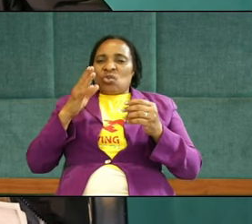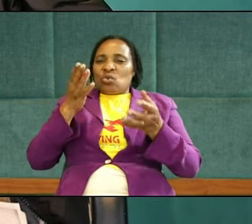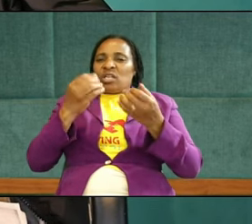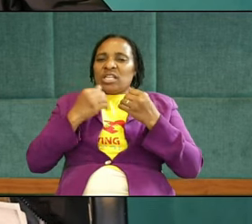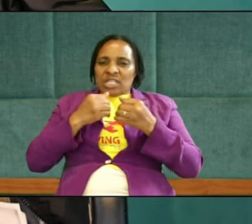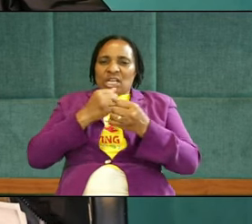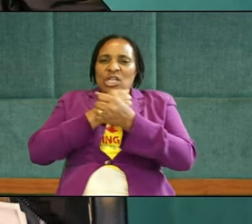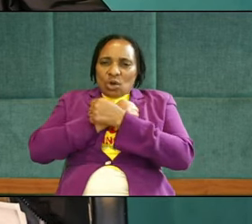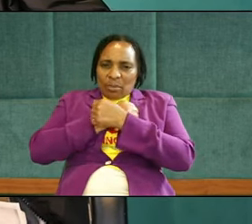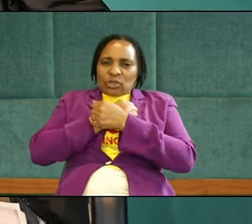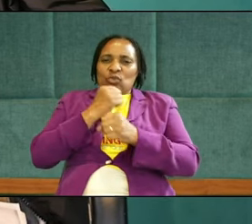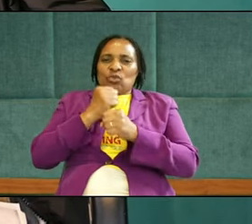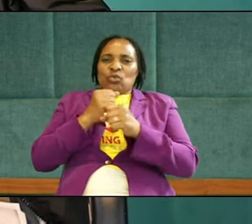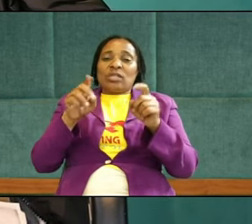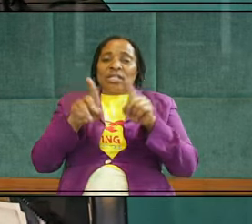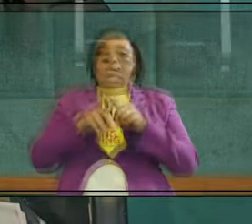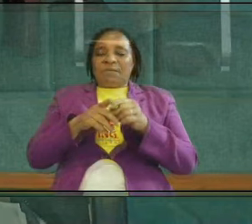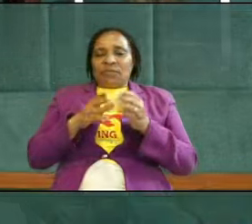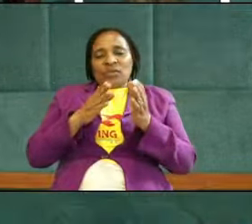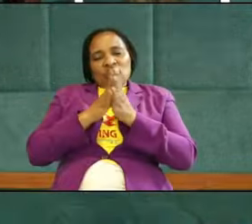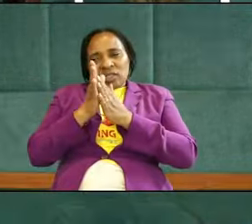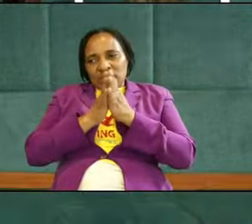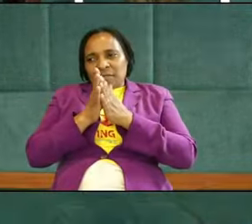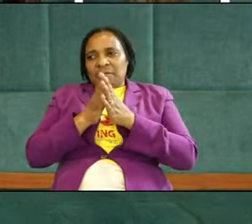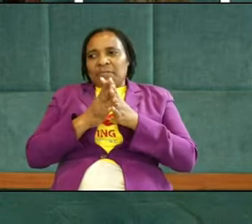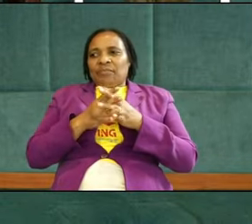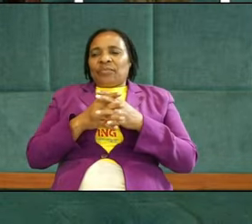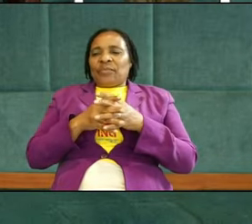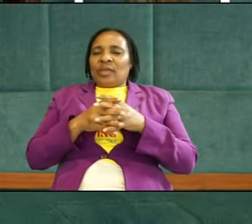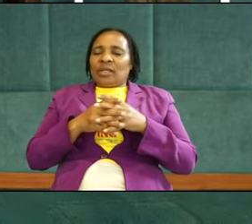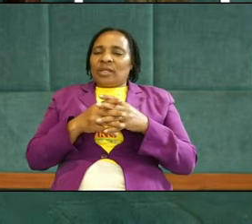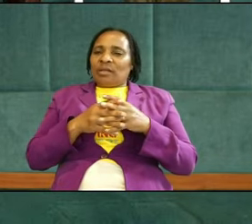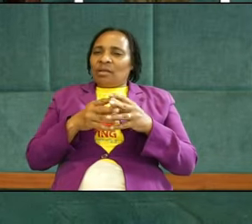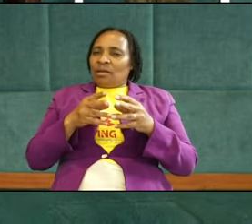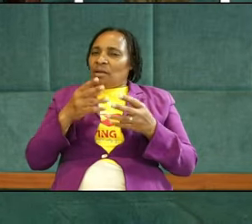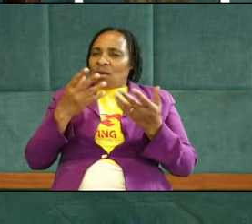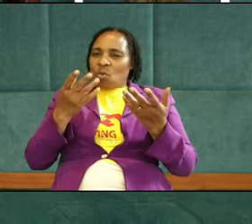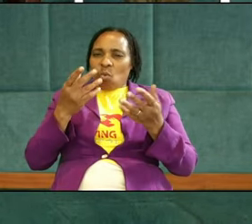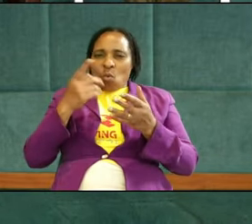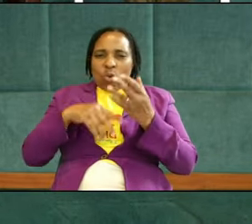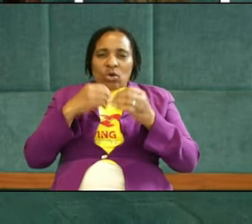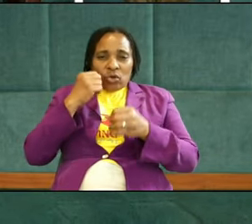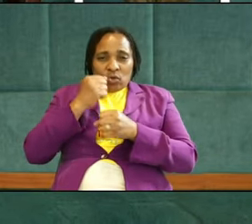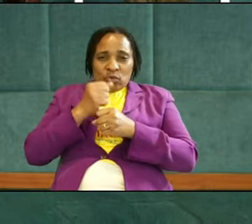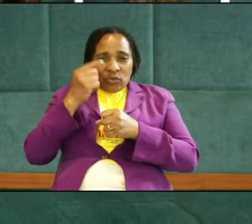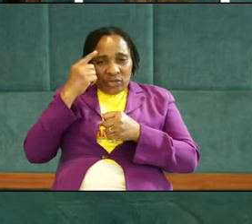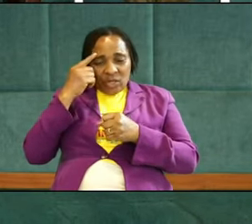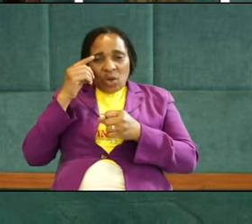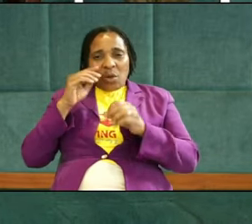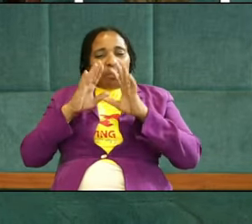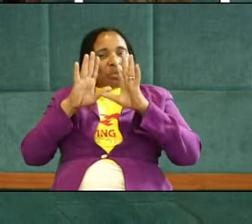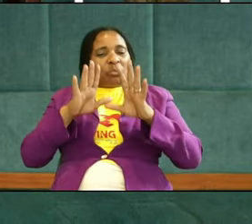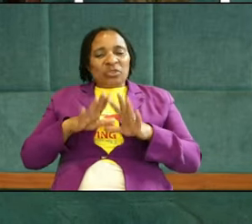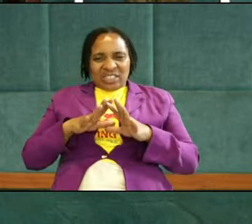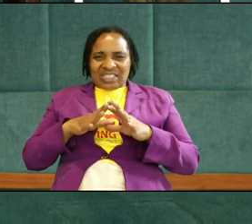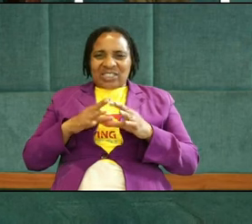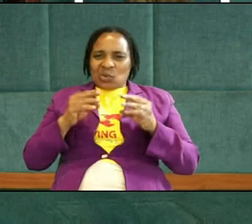that. Okay. Yeah. All right. Interesting. Richard, what do you think? What's the most important quality according